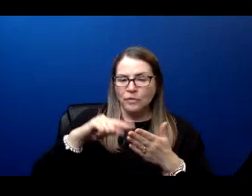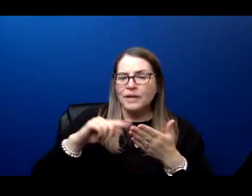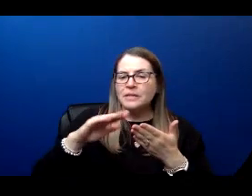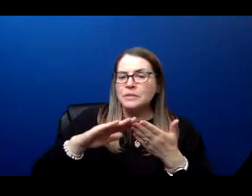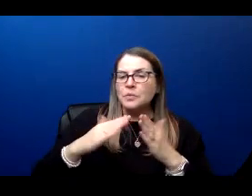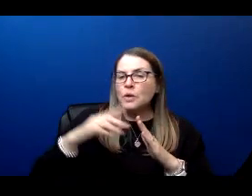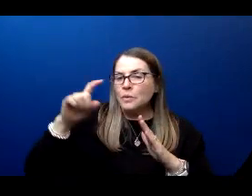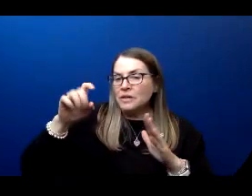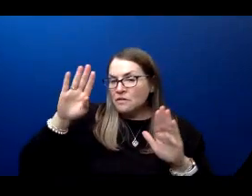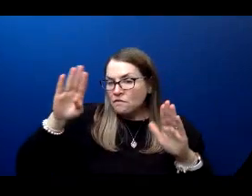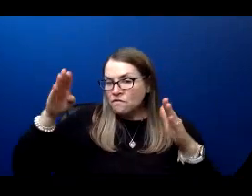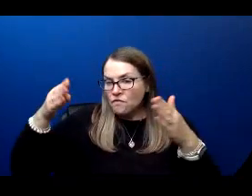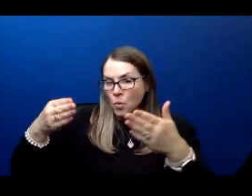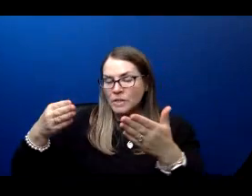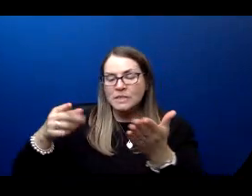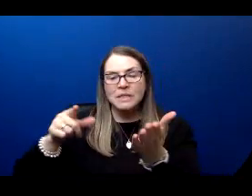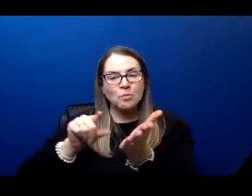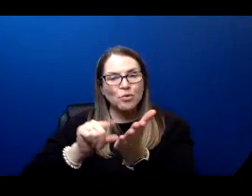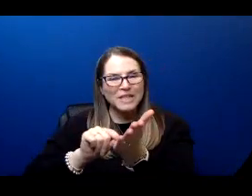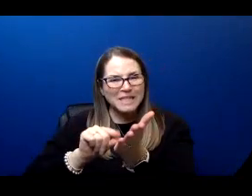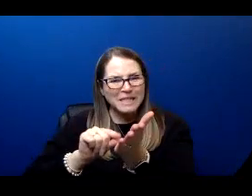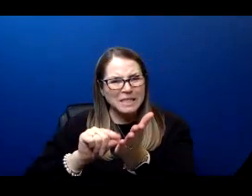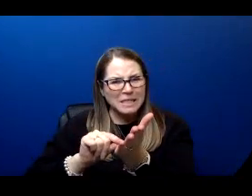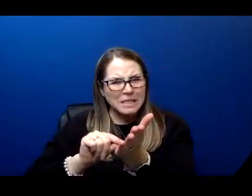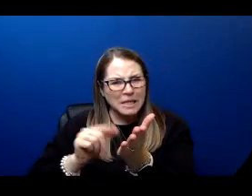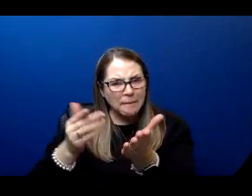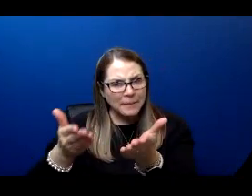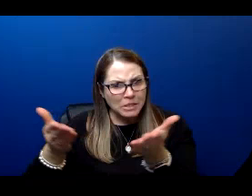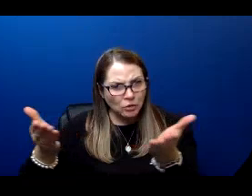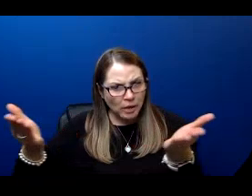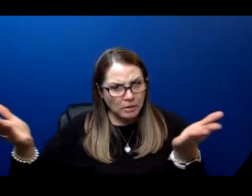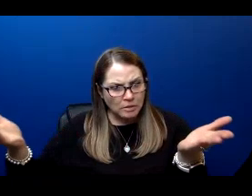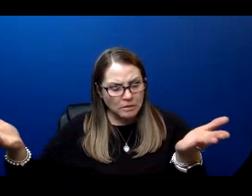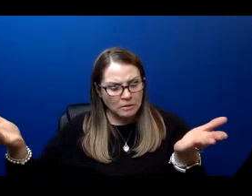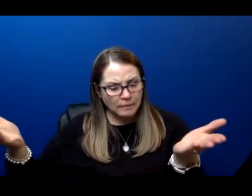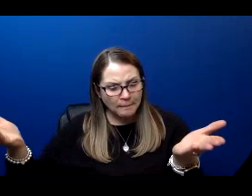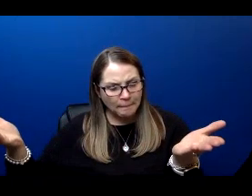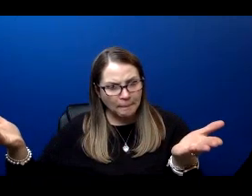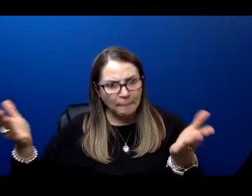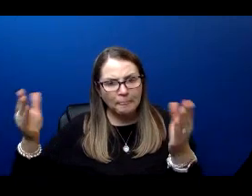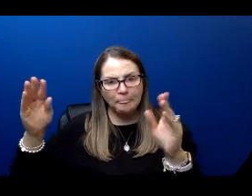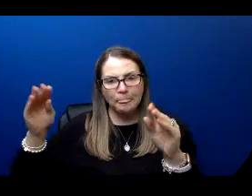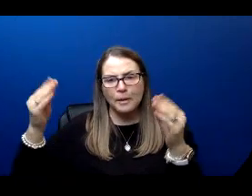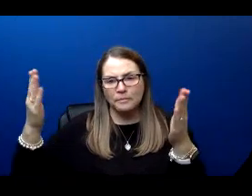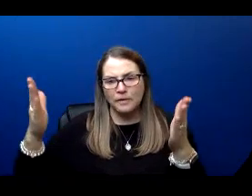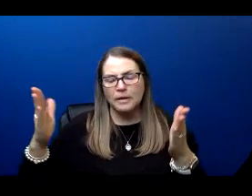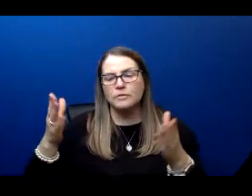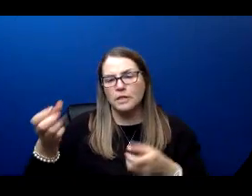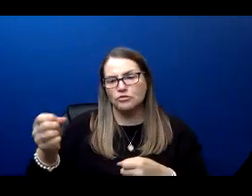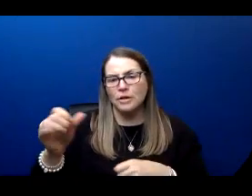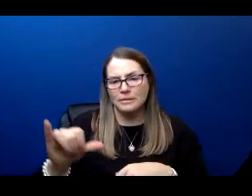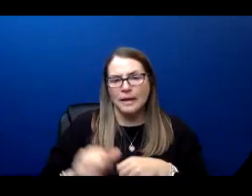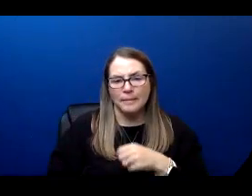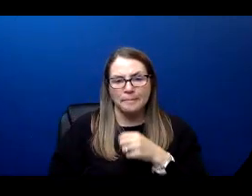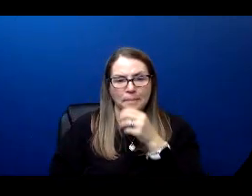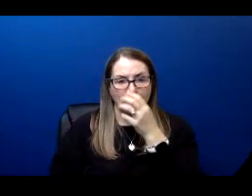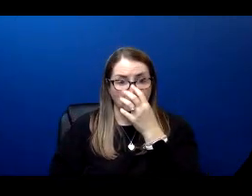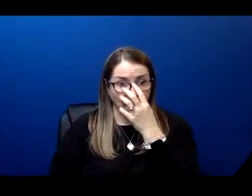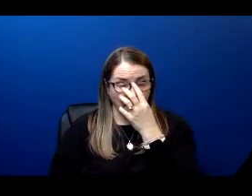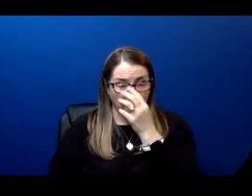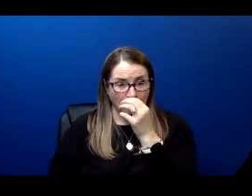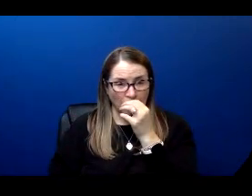focus on like providing printing materials, especially if they're coming from the healthcare providers. I think they trust that. Um,